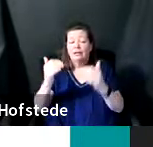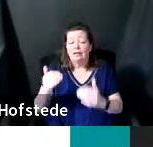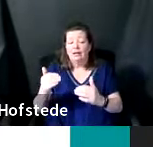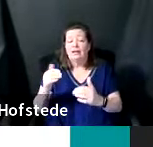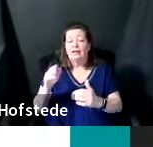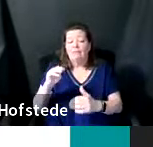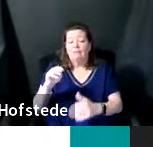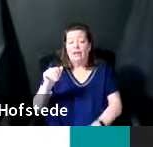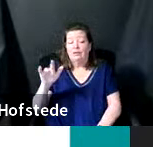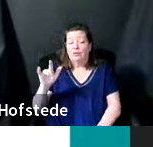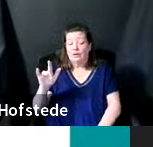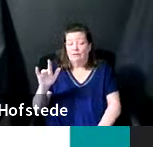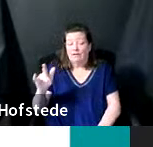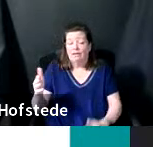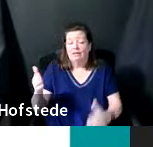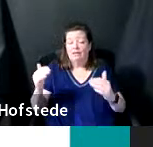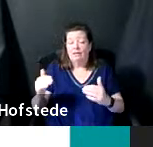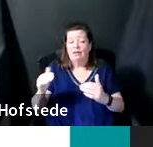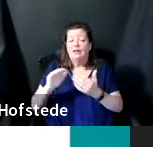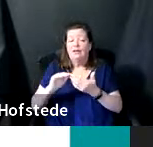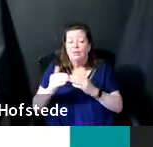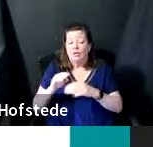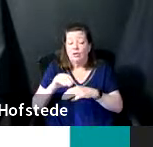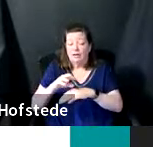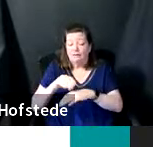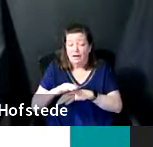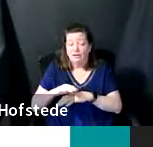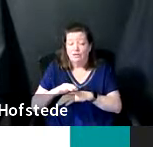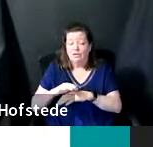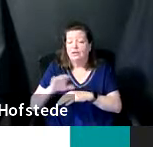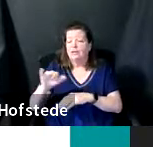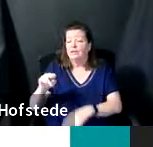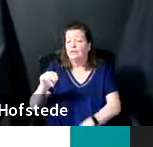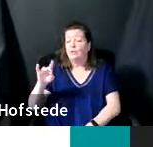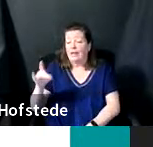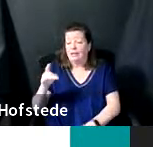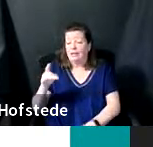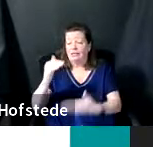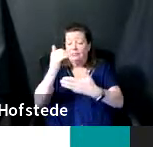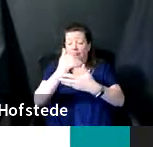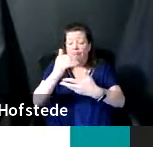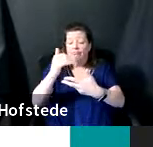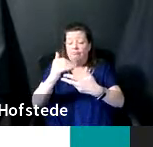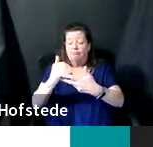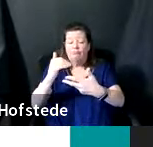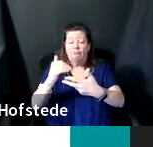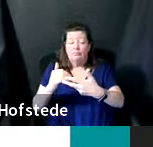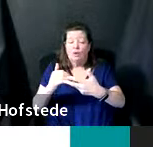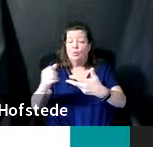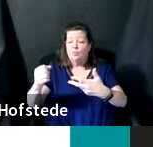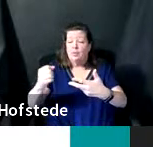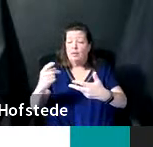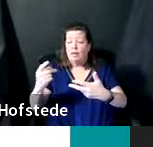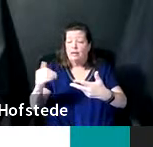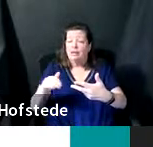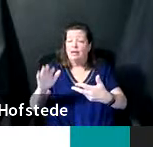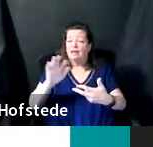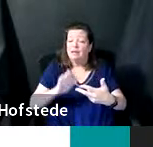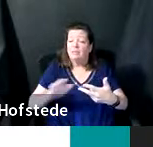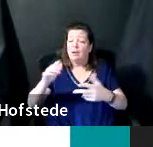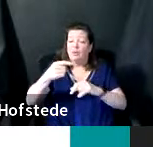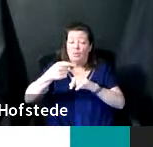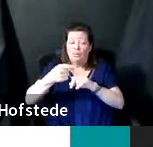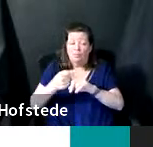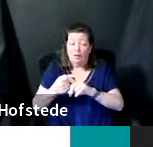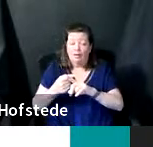25th, community advisory group meeting, June 8th. So we're back again in about a month,